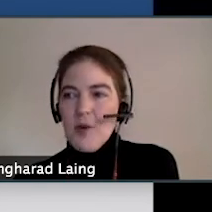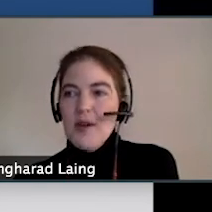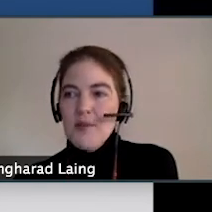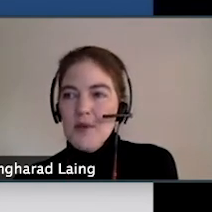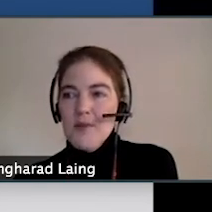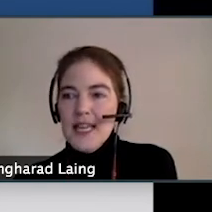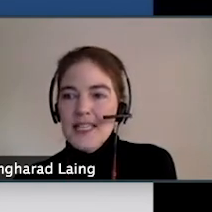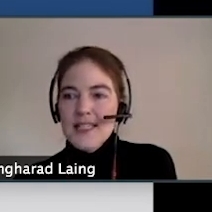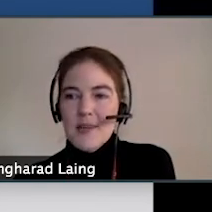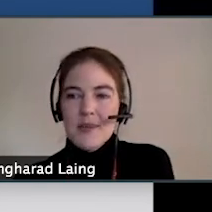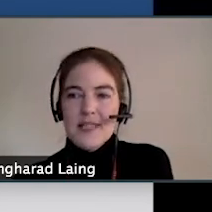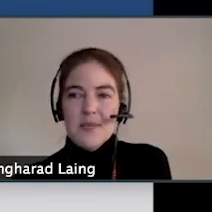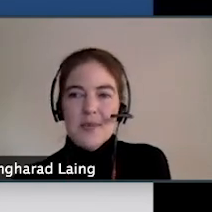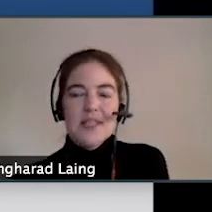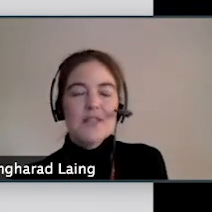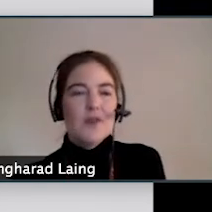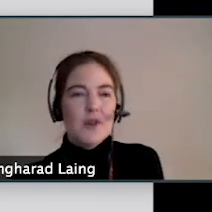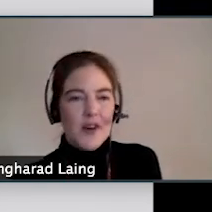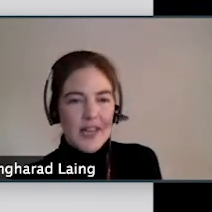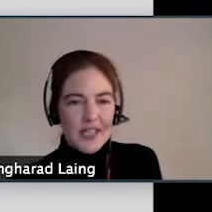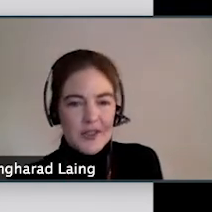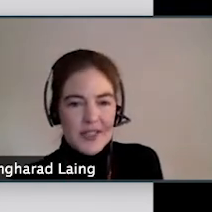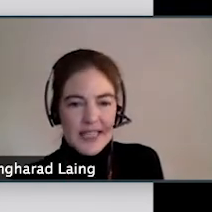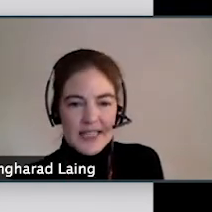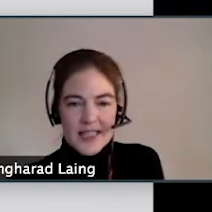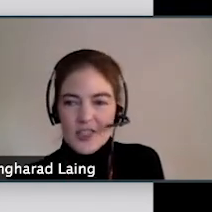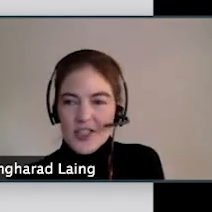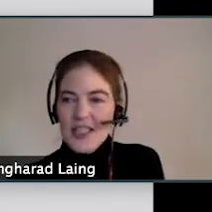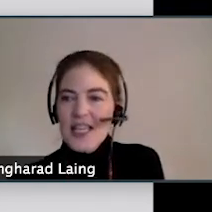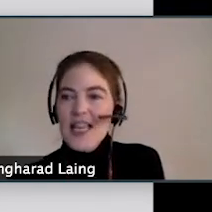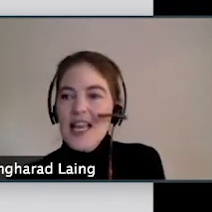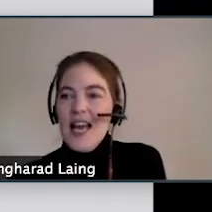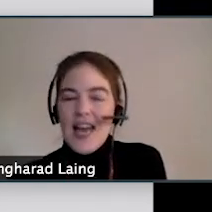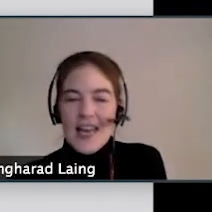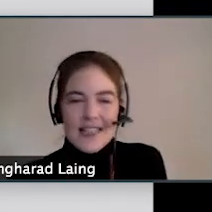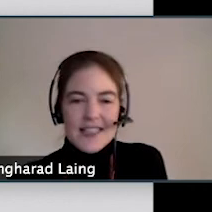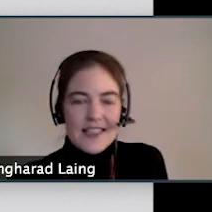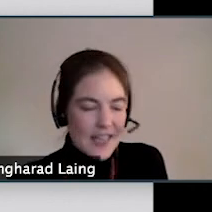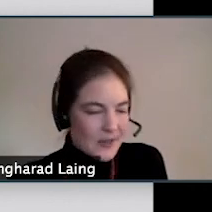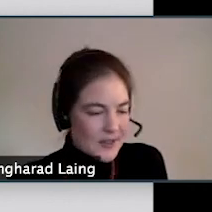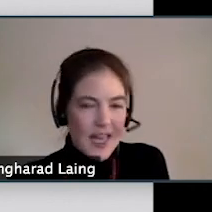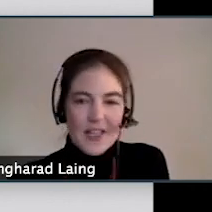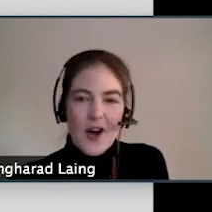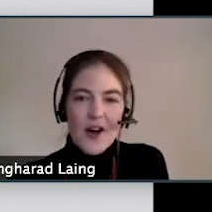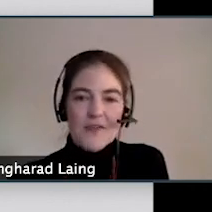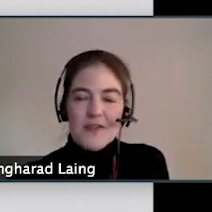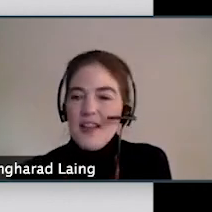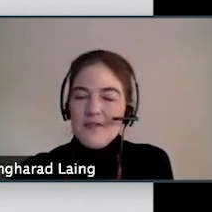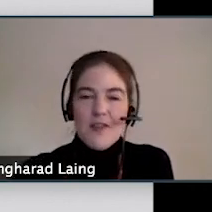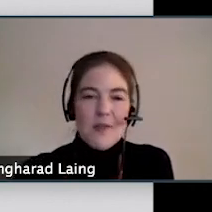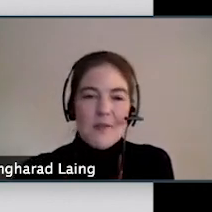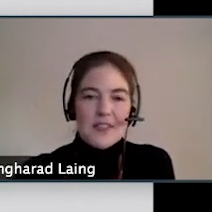thank everyone, both panelists and participants, for a very interesting discussion, and